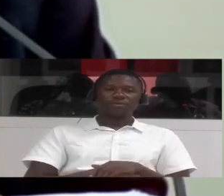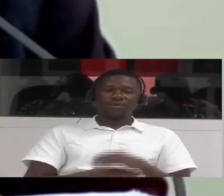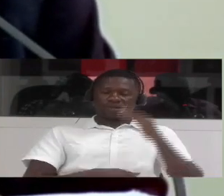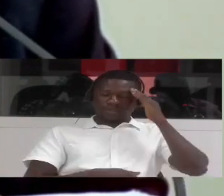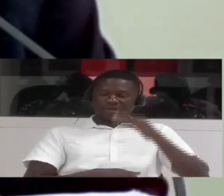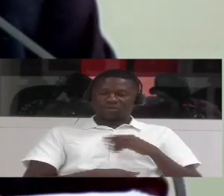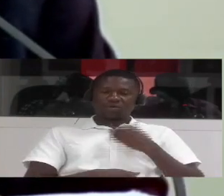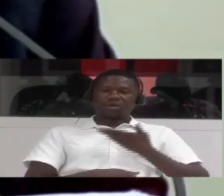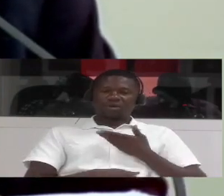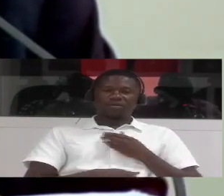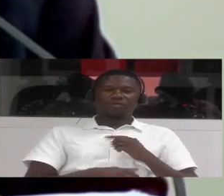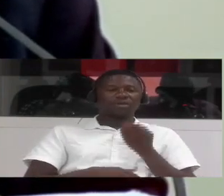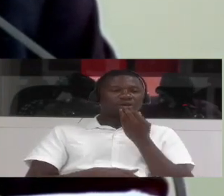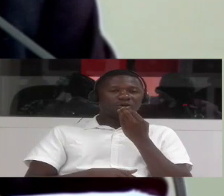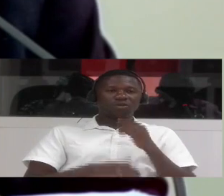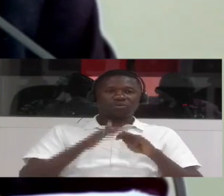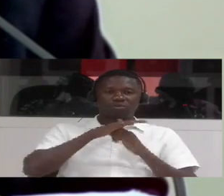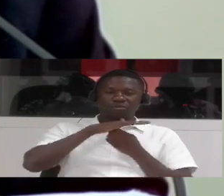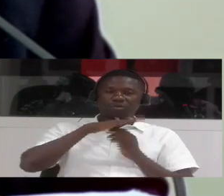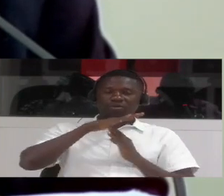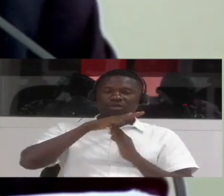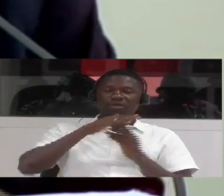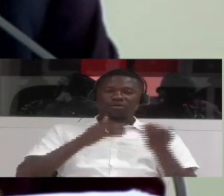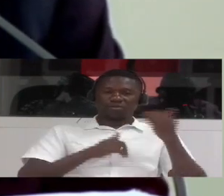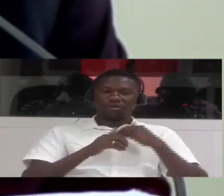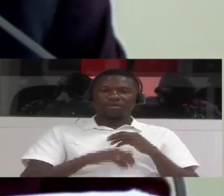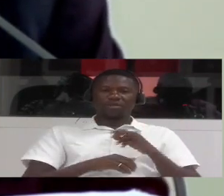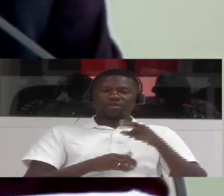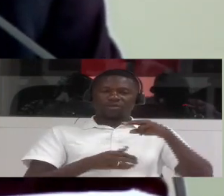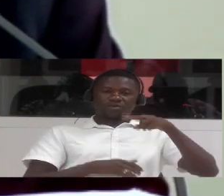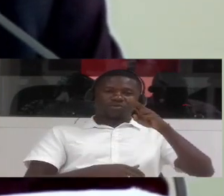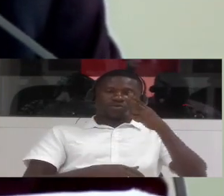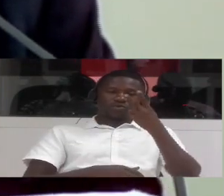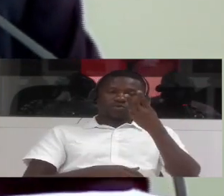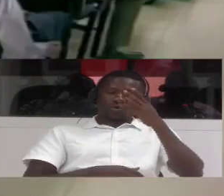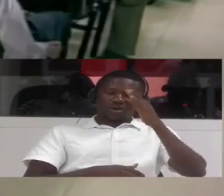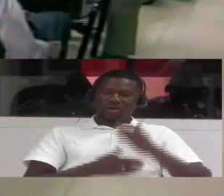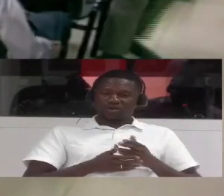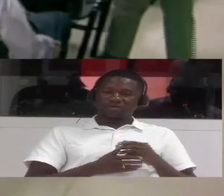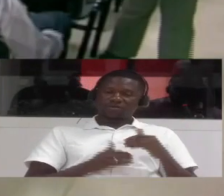take a lunch break, 1 hour, come back at 2:30 sharp. Meeting is adjourned. Thank you.